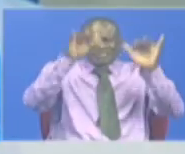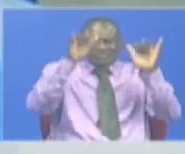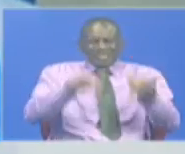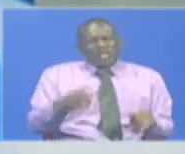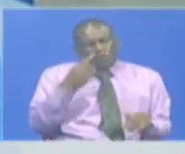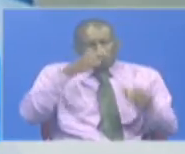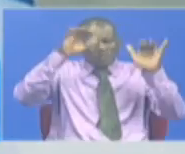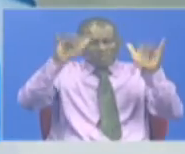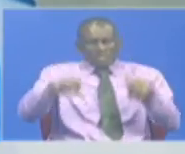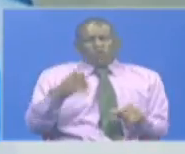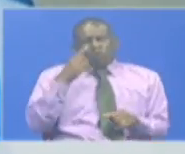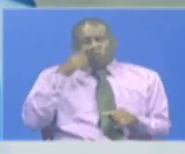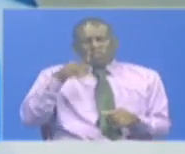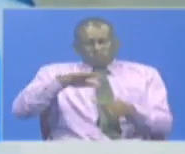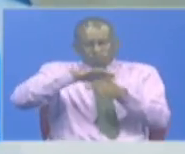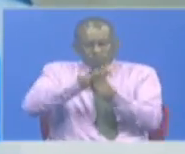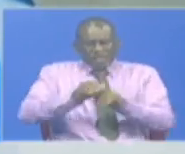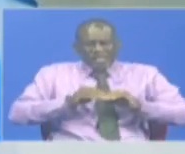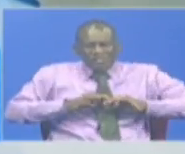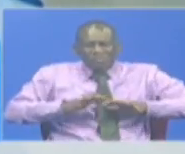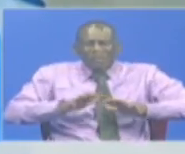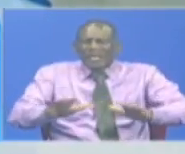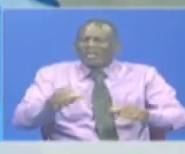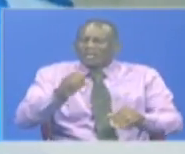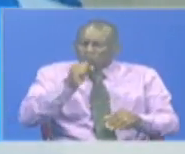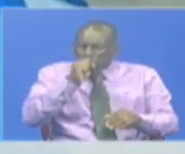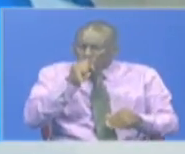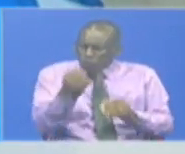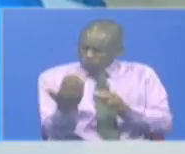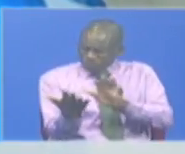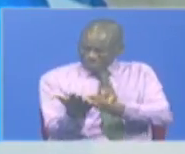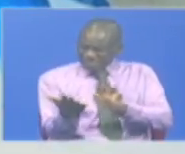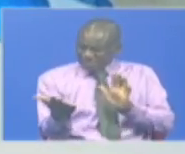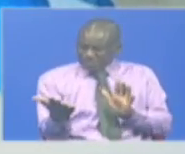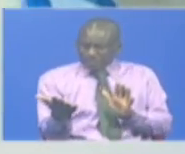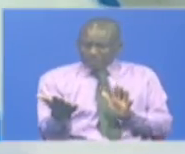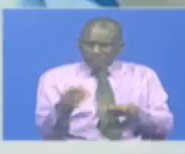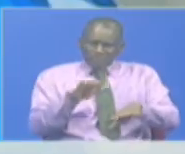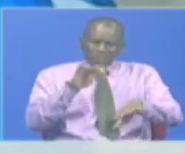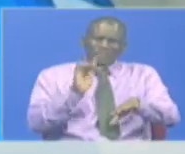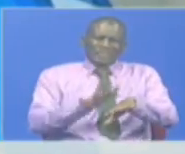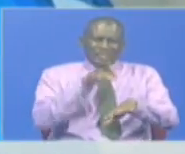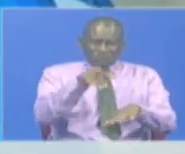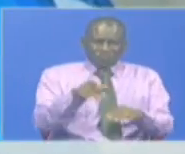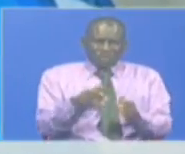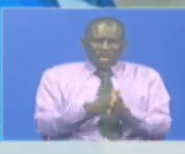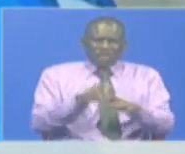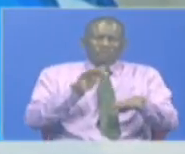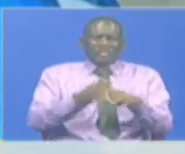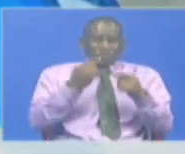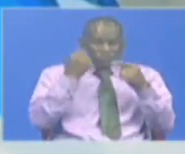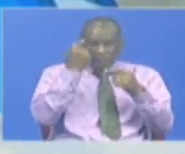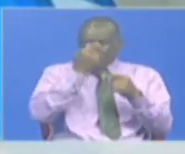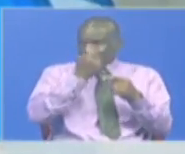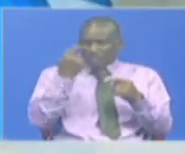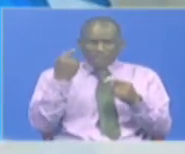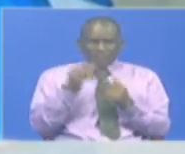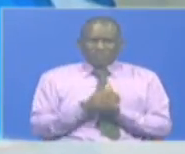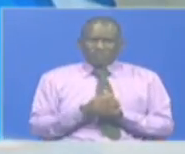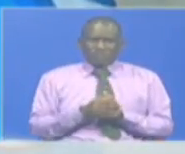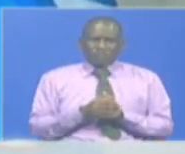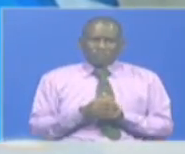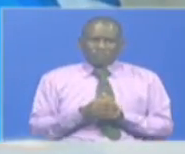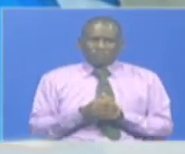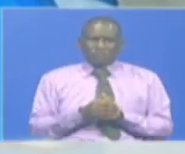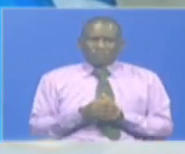This disease is being spread by the droplets. When you get in touch with the droplets and maybe you touch your face, any